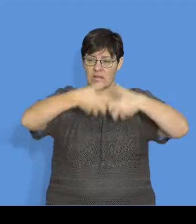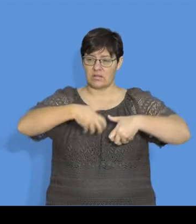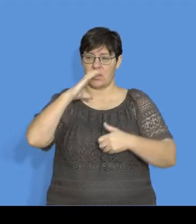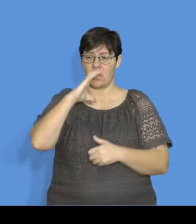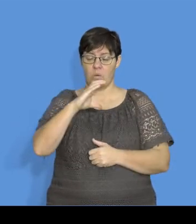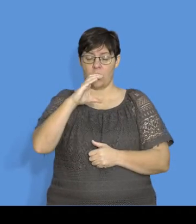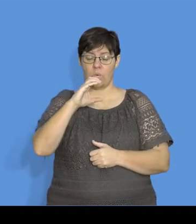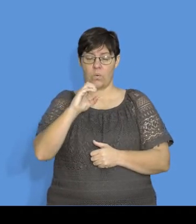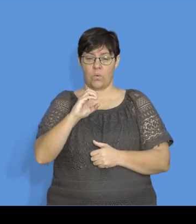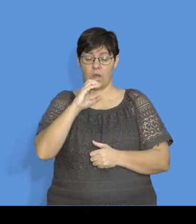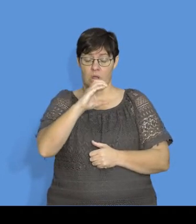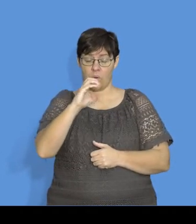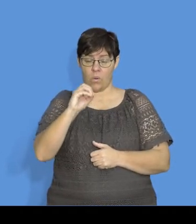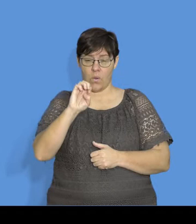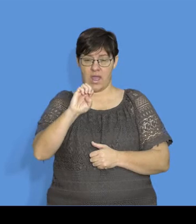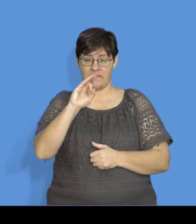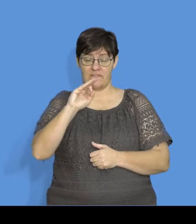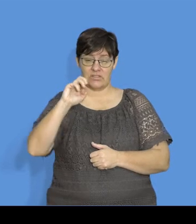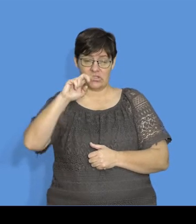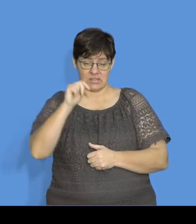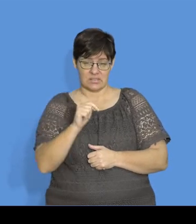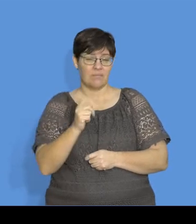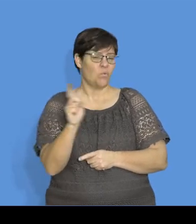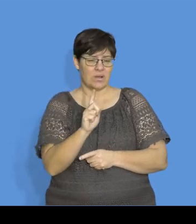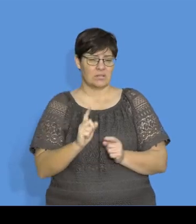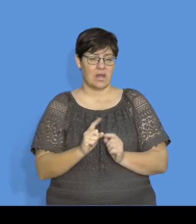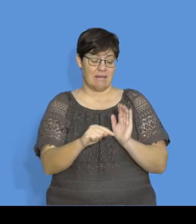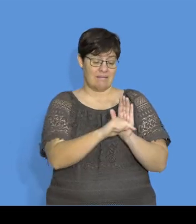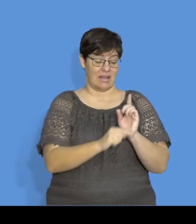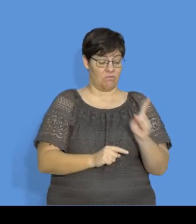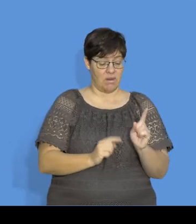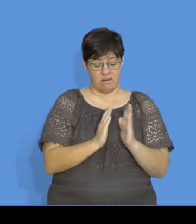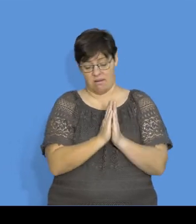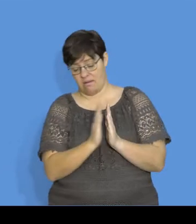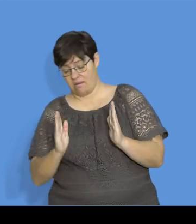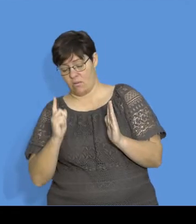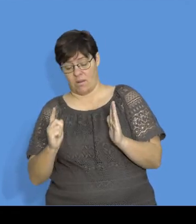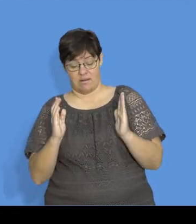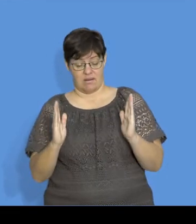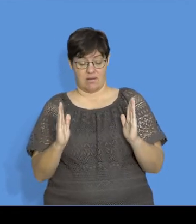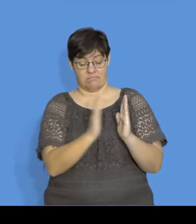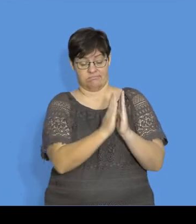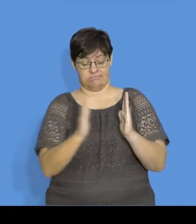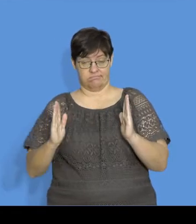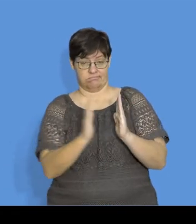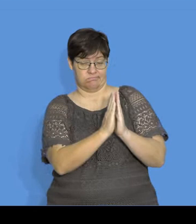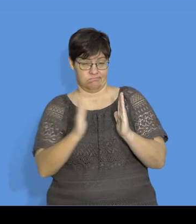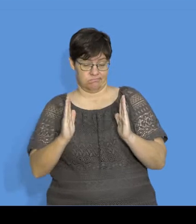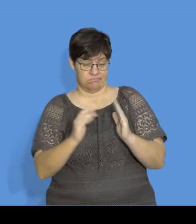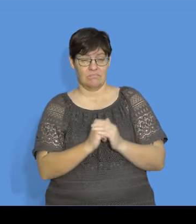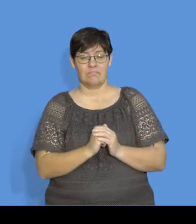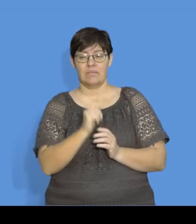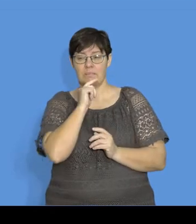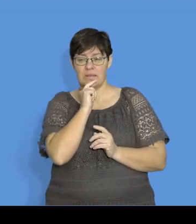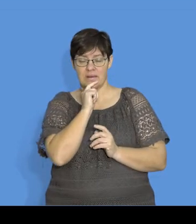correlation coefficient, lies between -1 and 1. This can also be written as this.